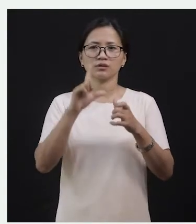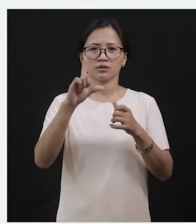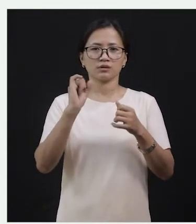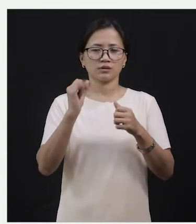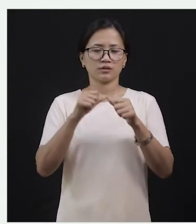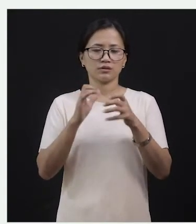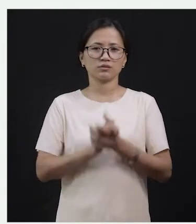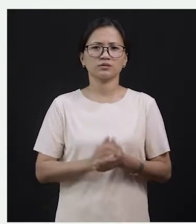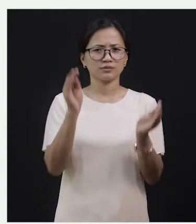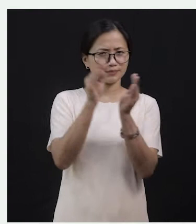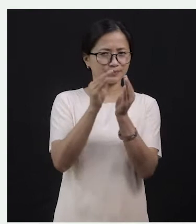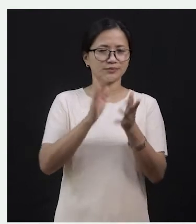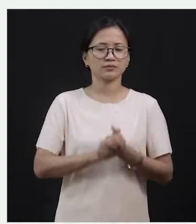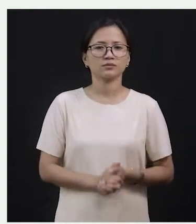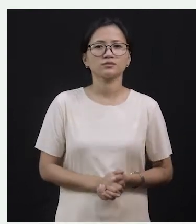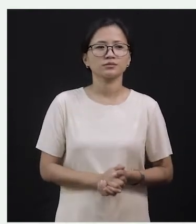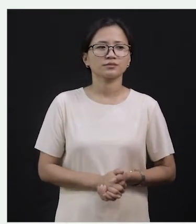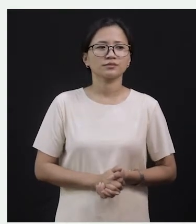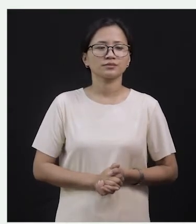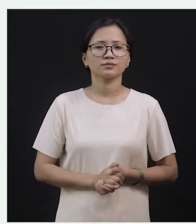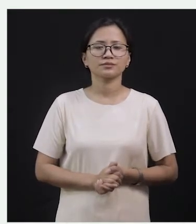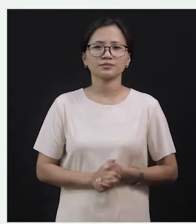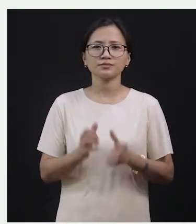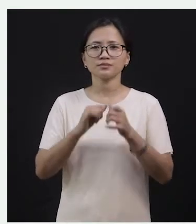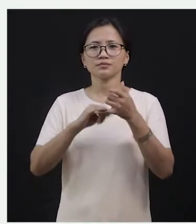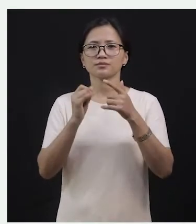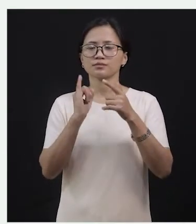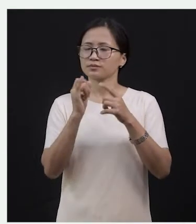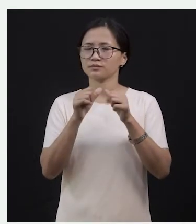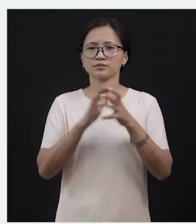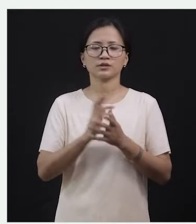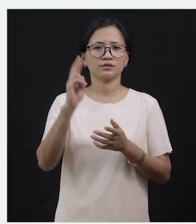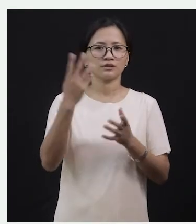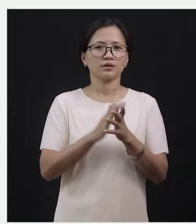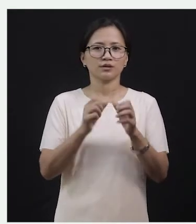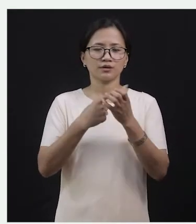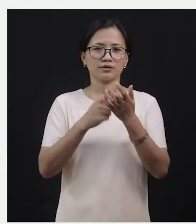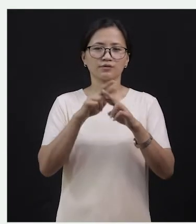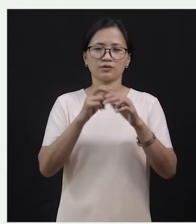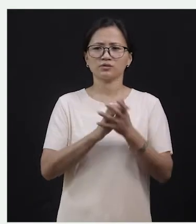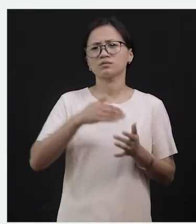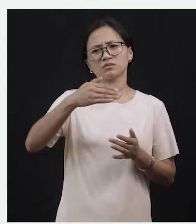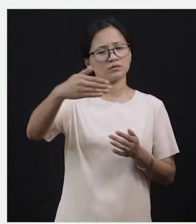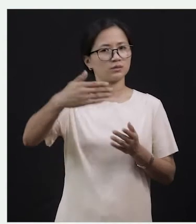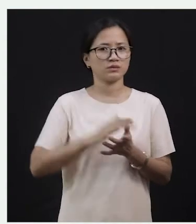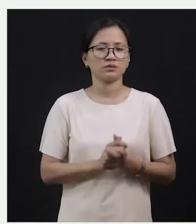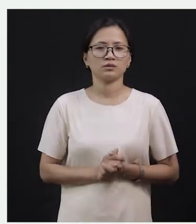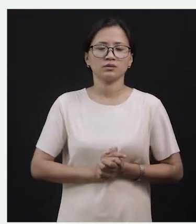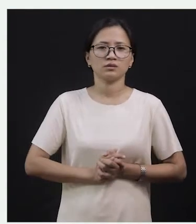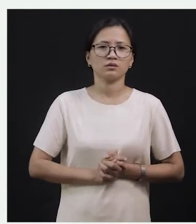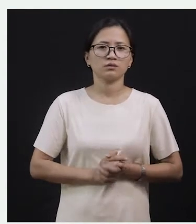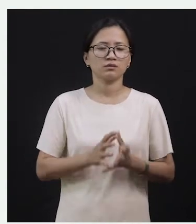the smallest continent. So first one is Asia, the second one is Africa, so on, okay? So